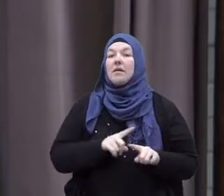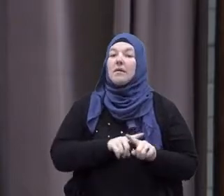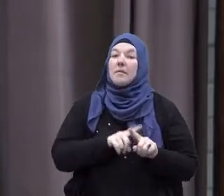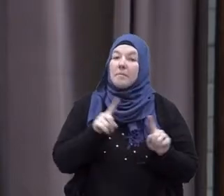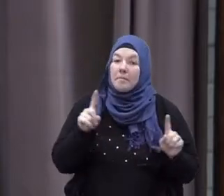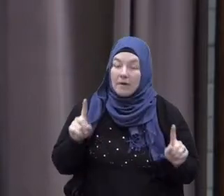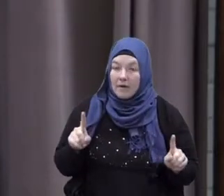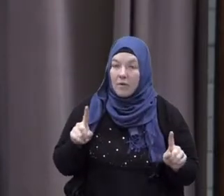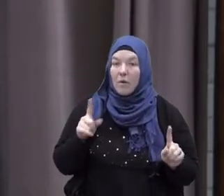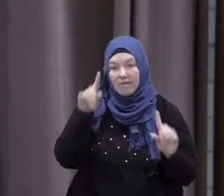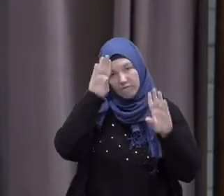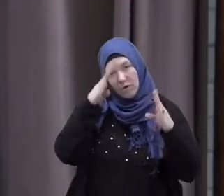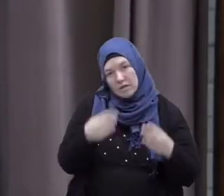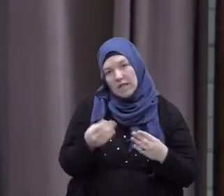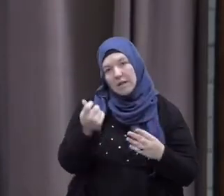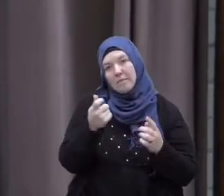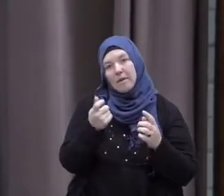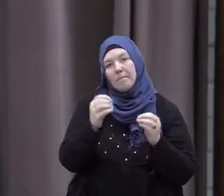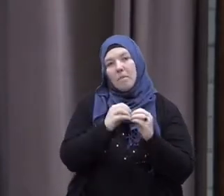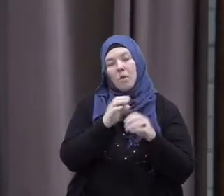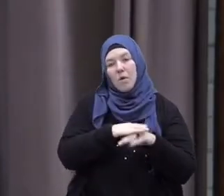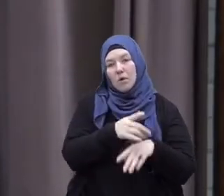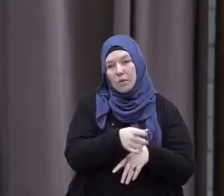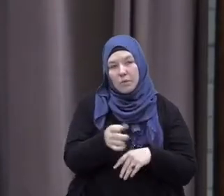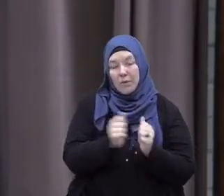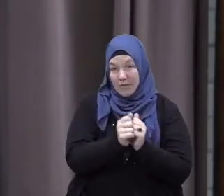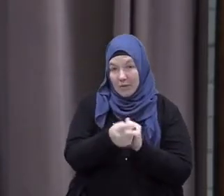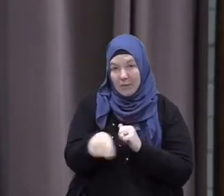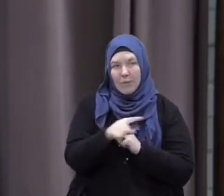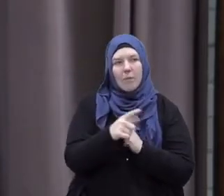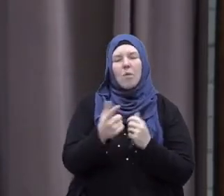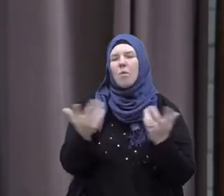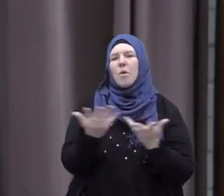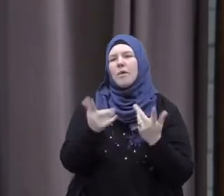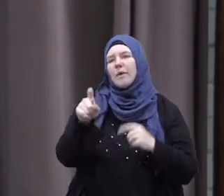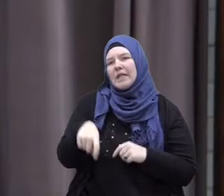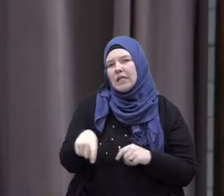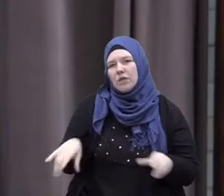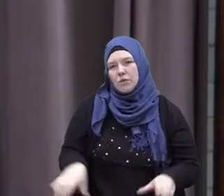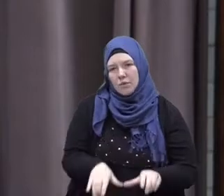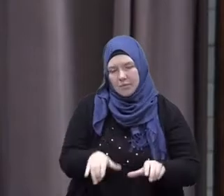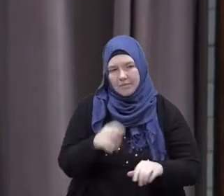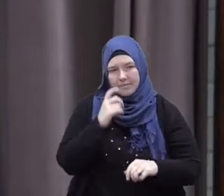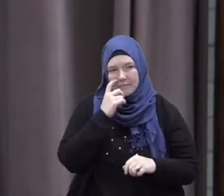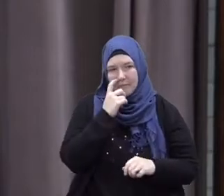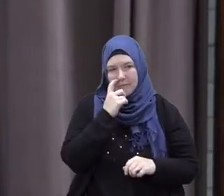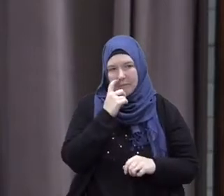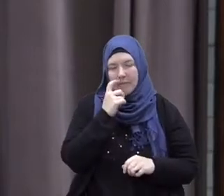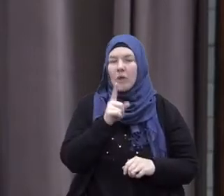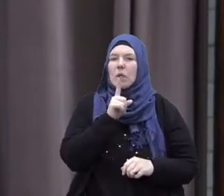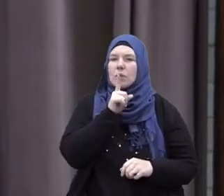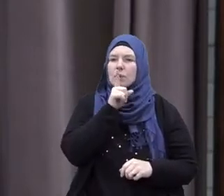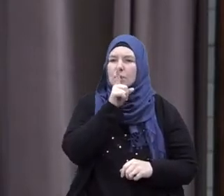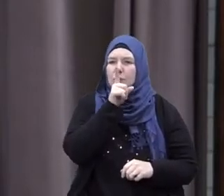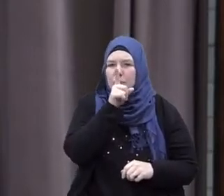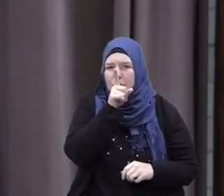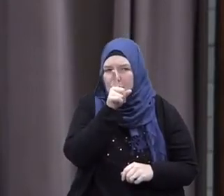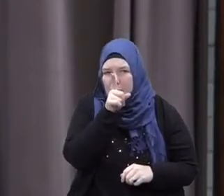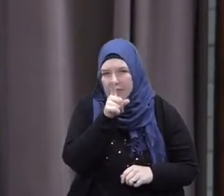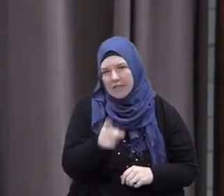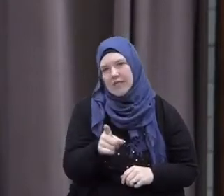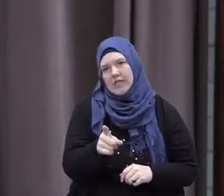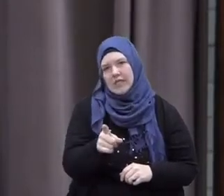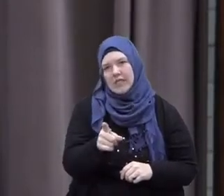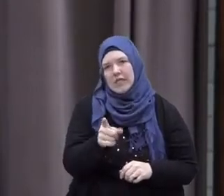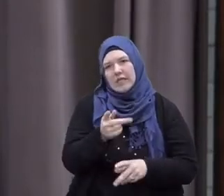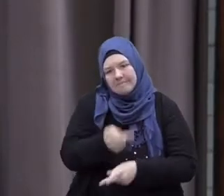going to focus a little bit with you on what do we need to do to really raise and